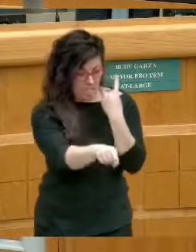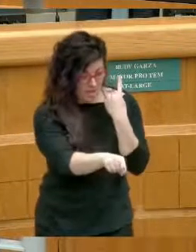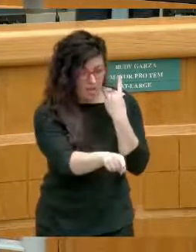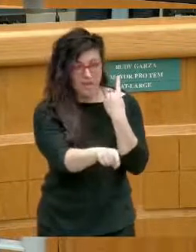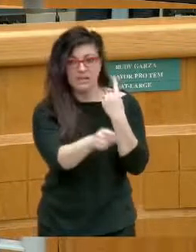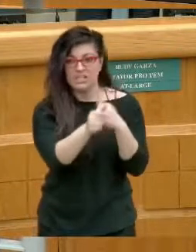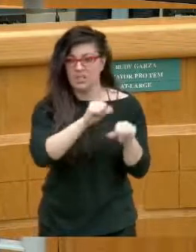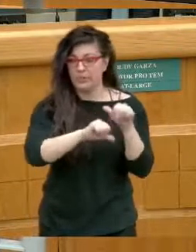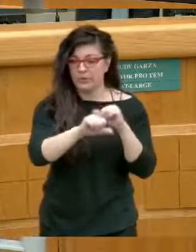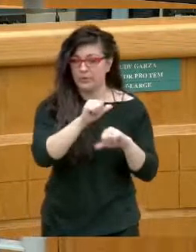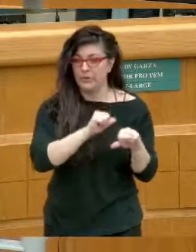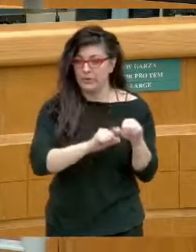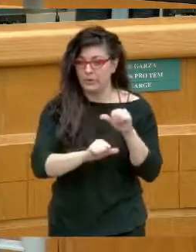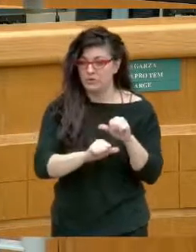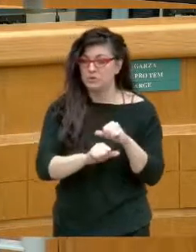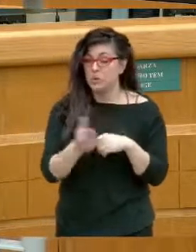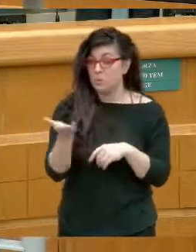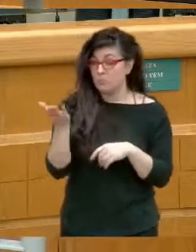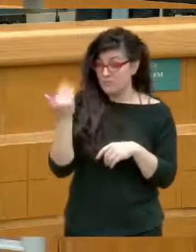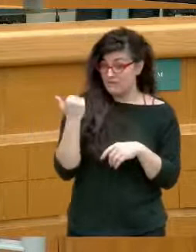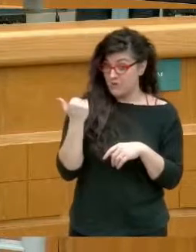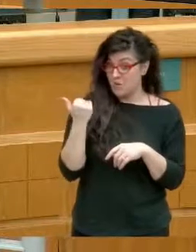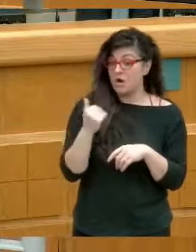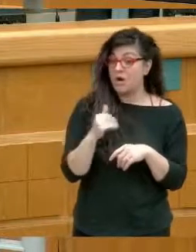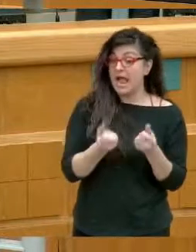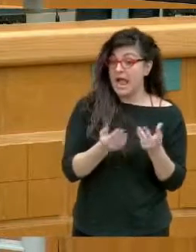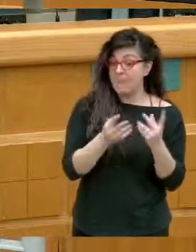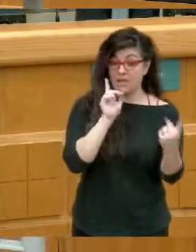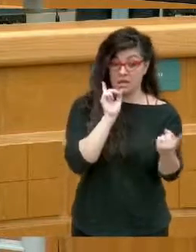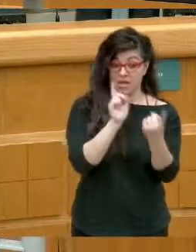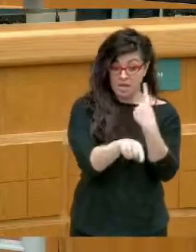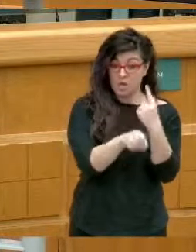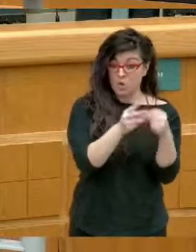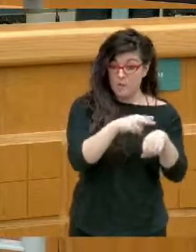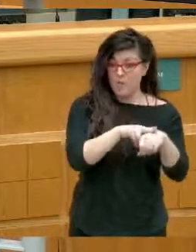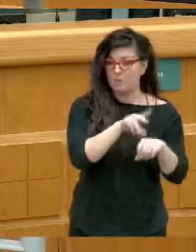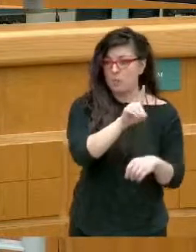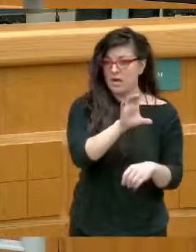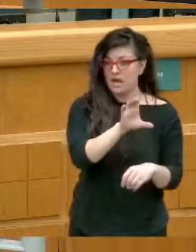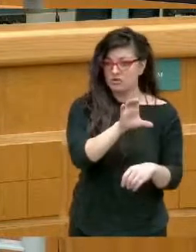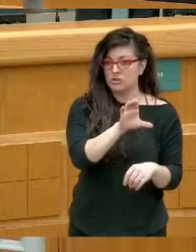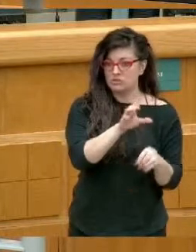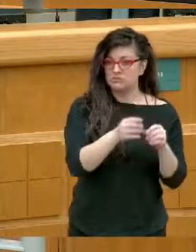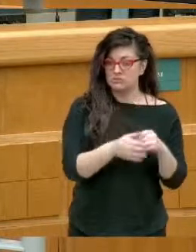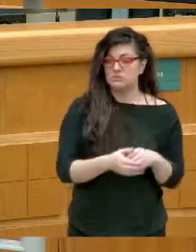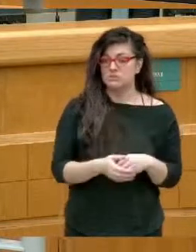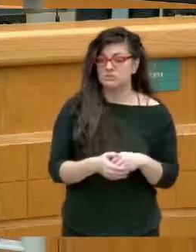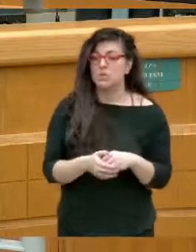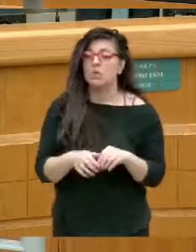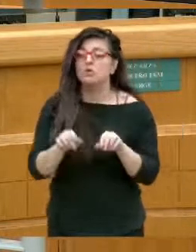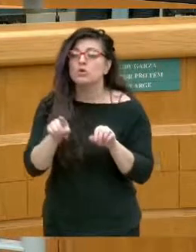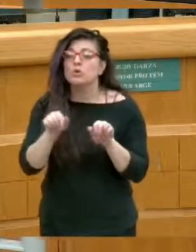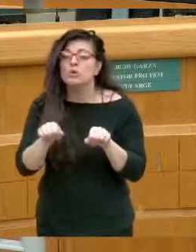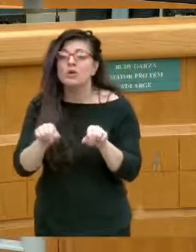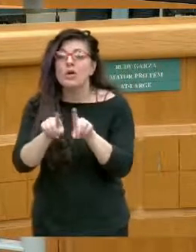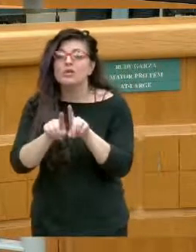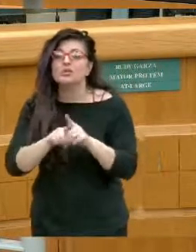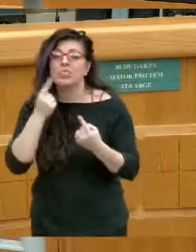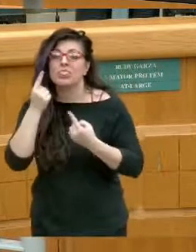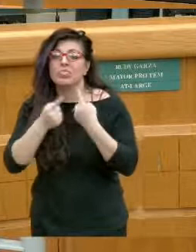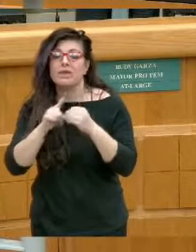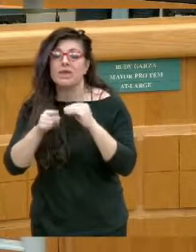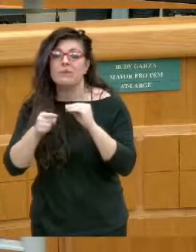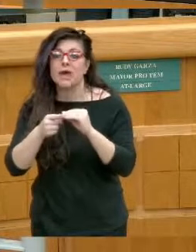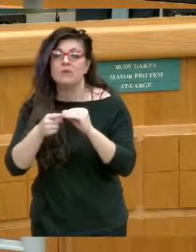to the transmission ratio, which is contacts between people. And I think you can imagine that some of the other metrics like distance traveled, while